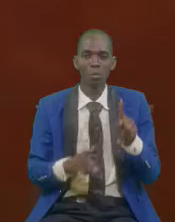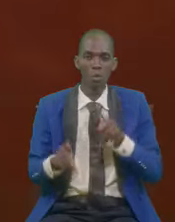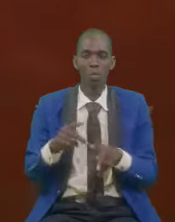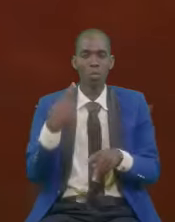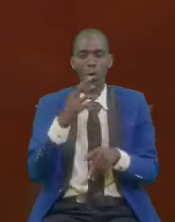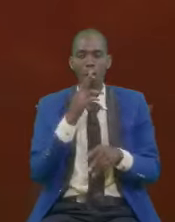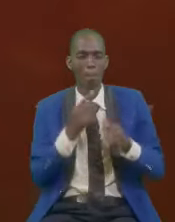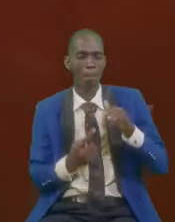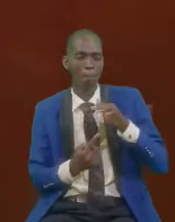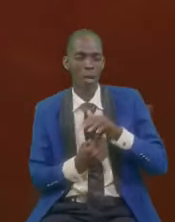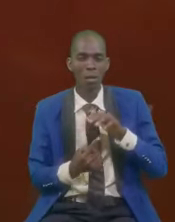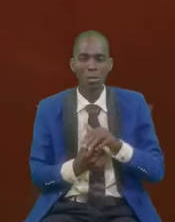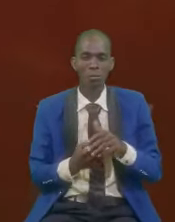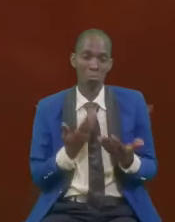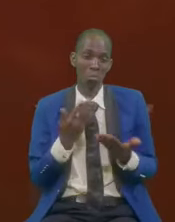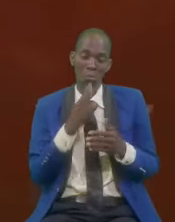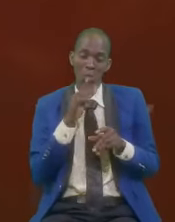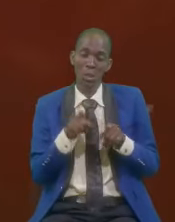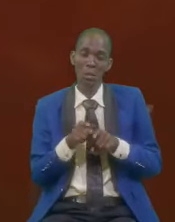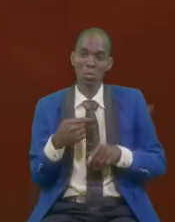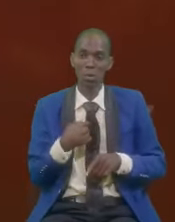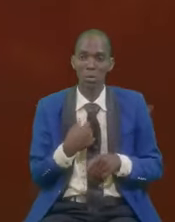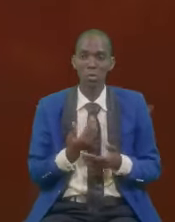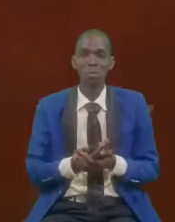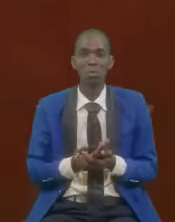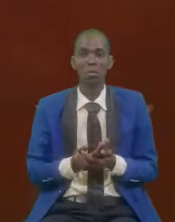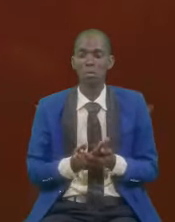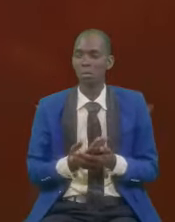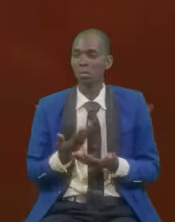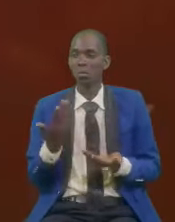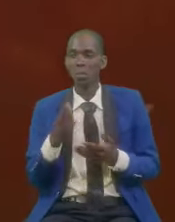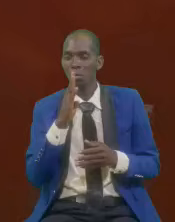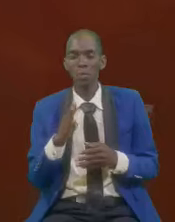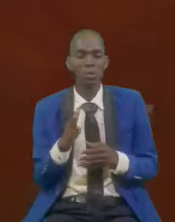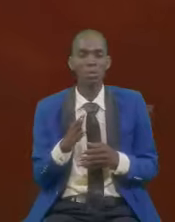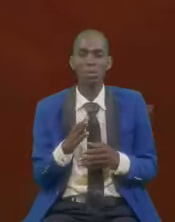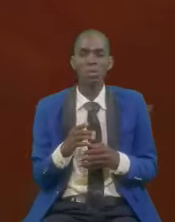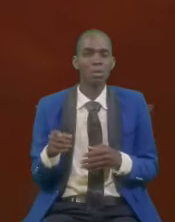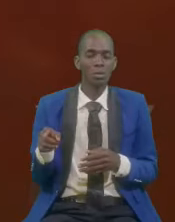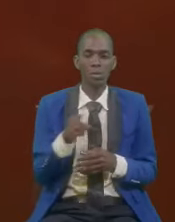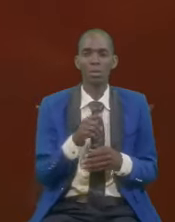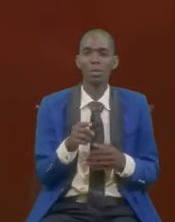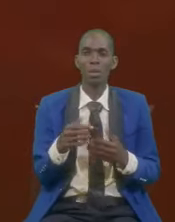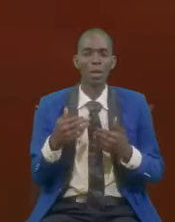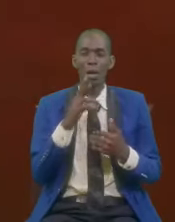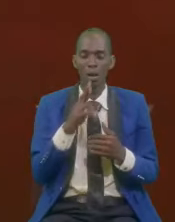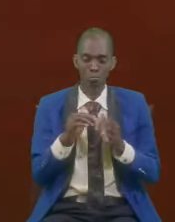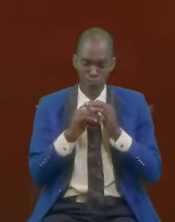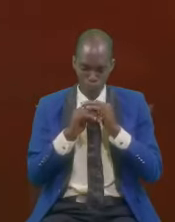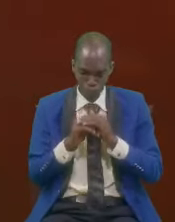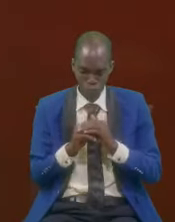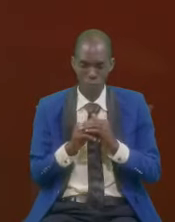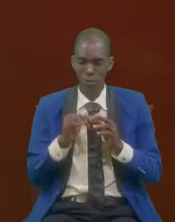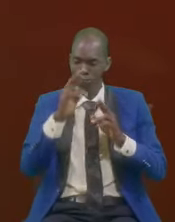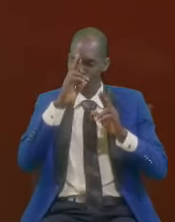popular, maybe like me, in congregations, they are adored by their congregation. They